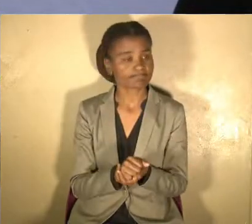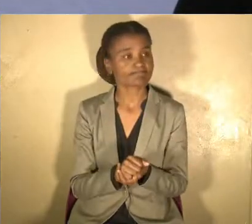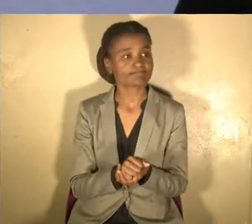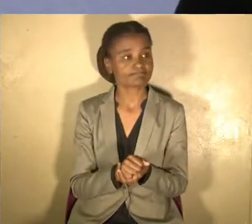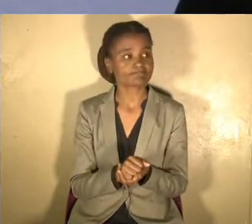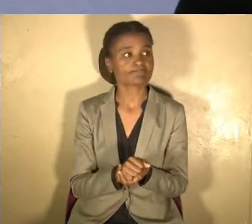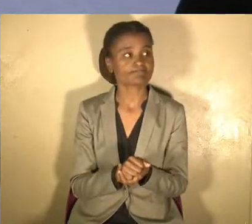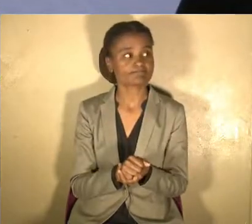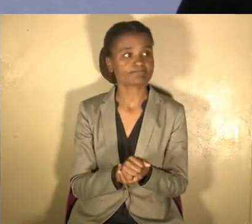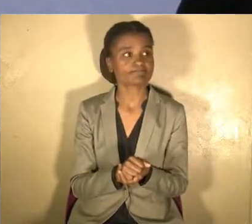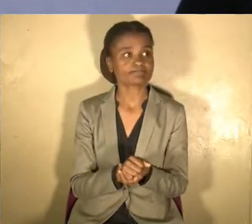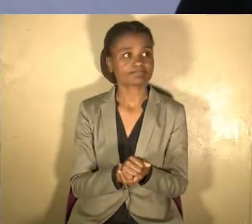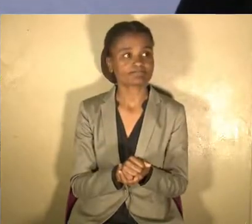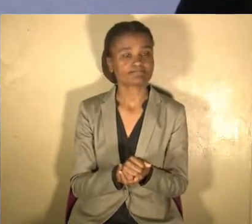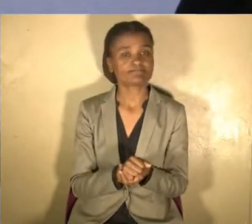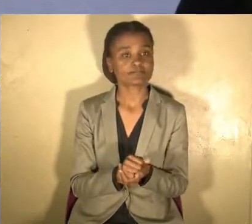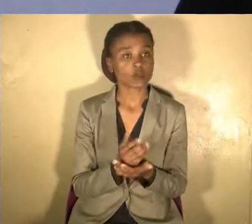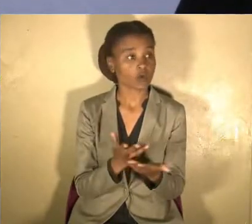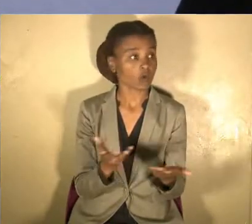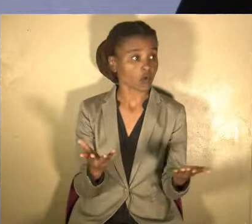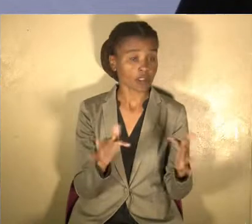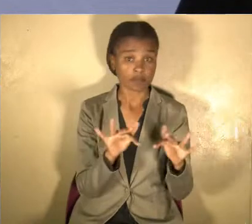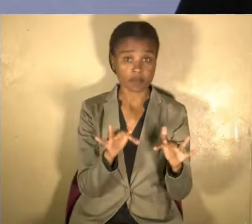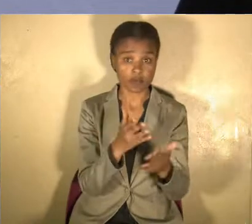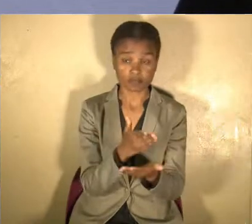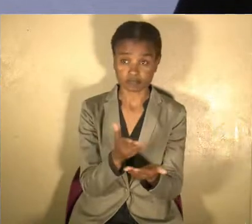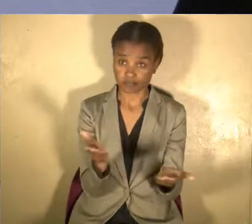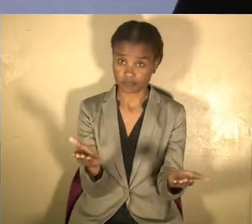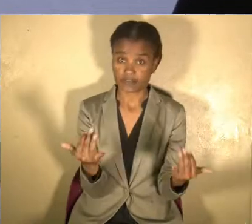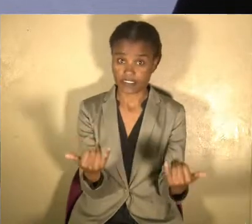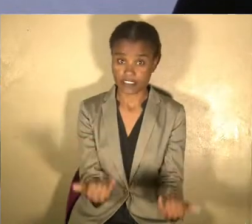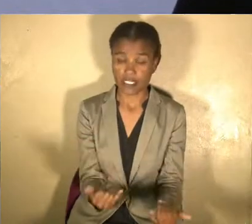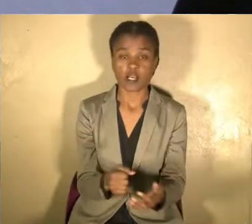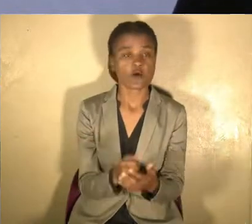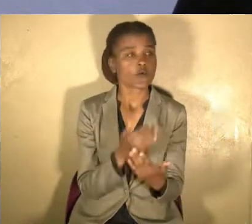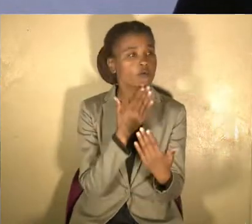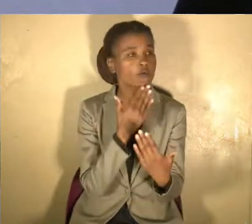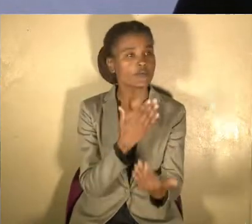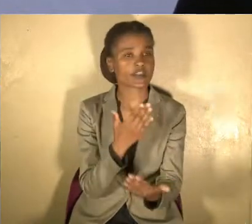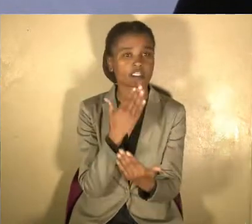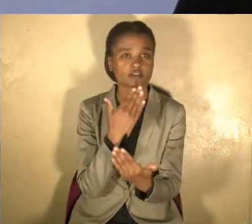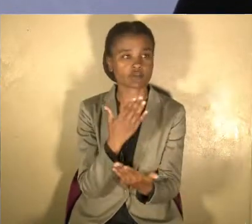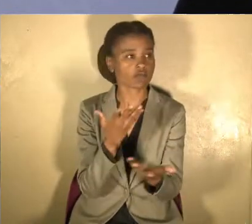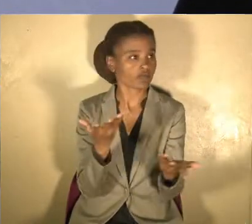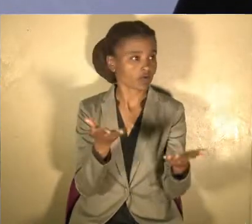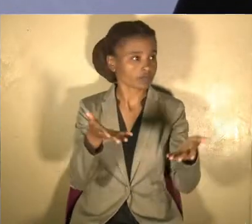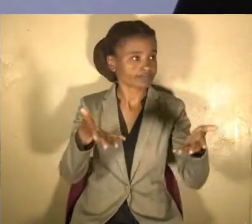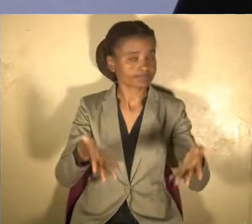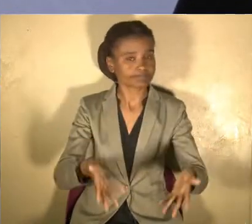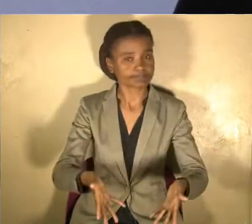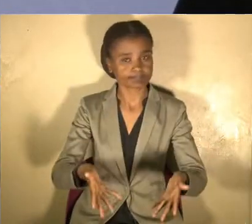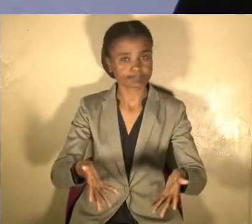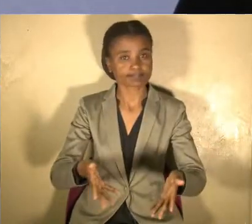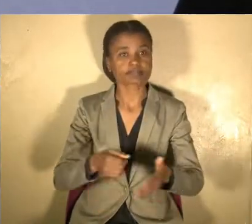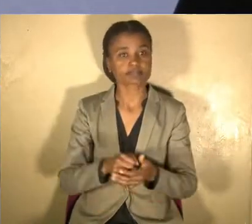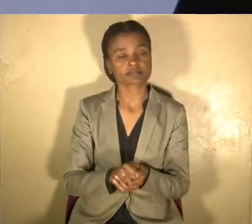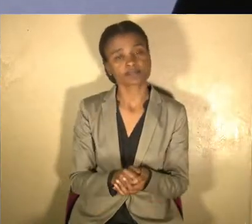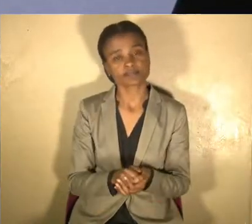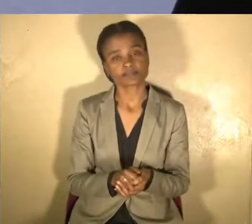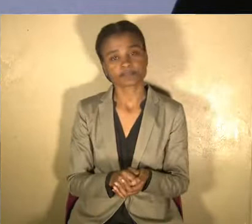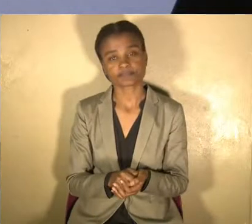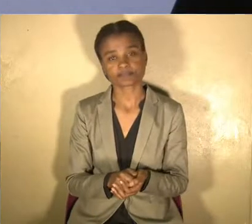3 members who are present here. We thank you for your attendance in